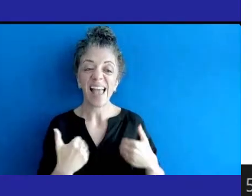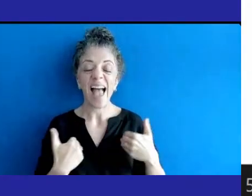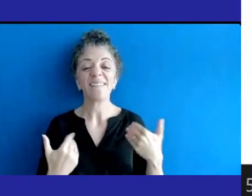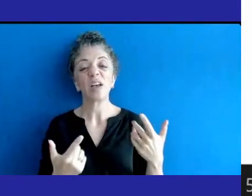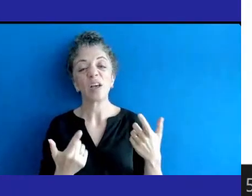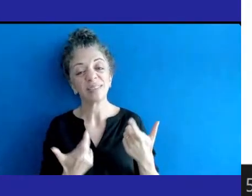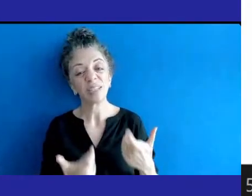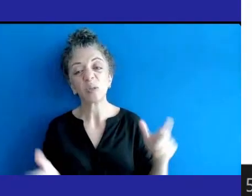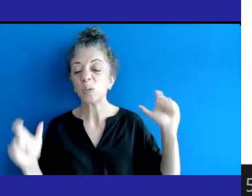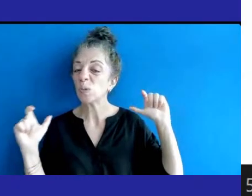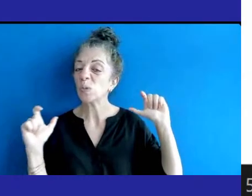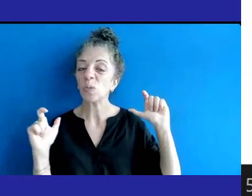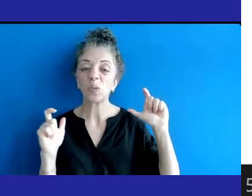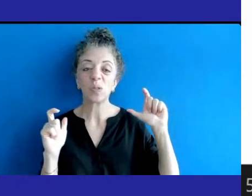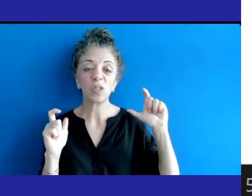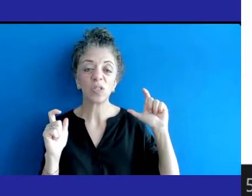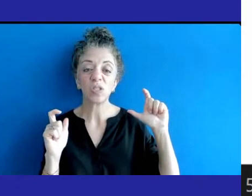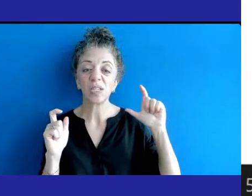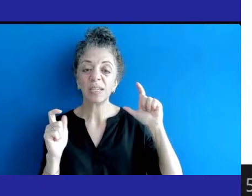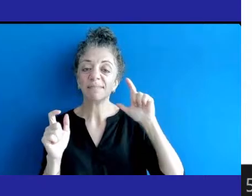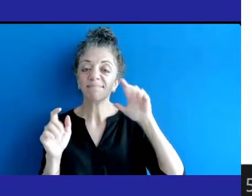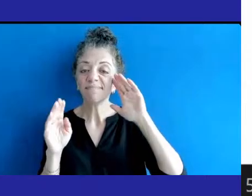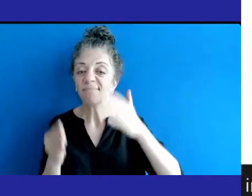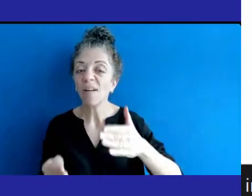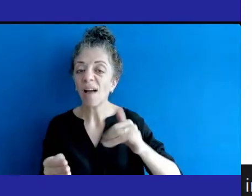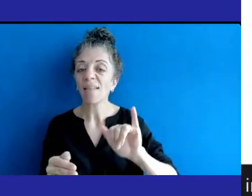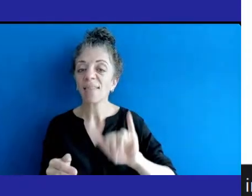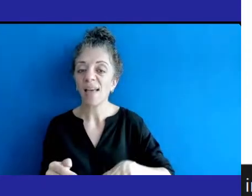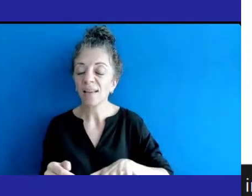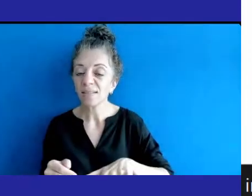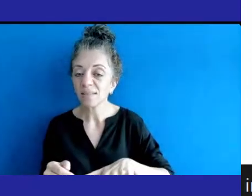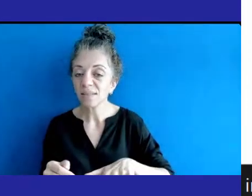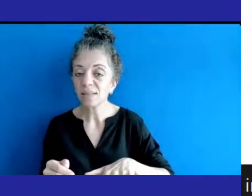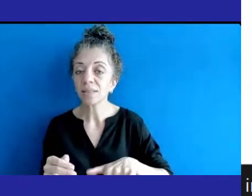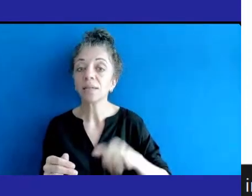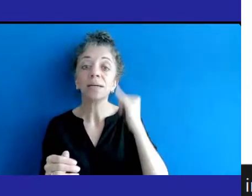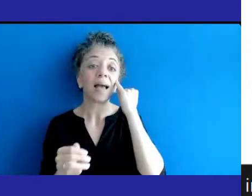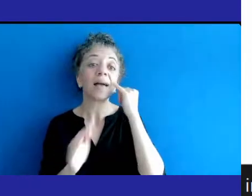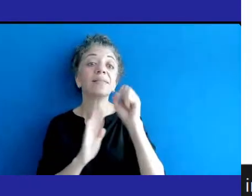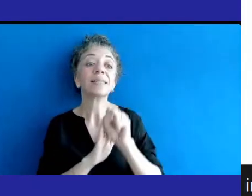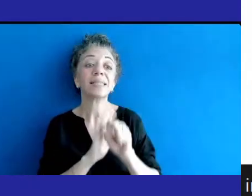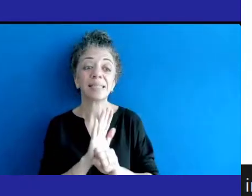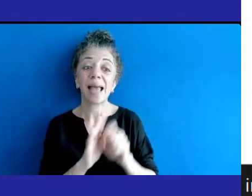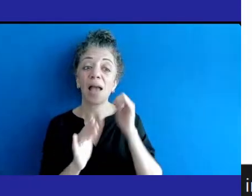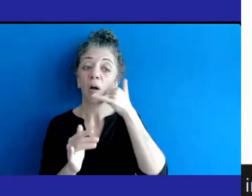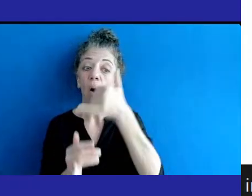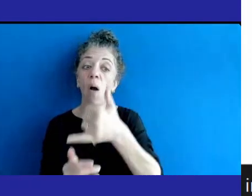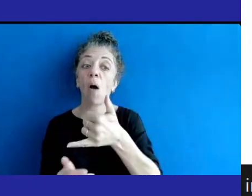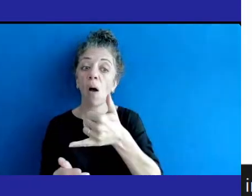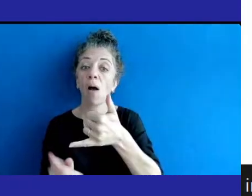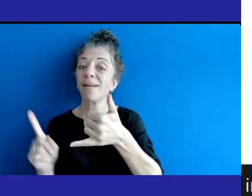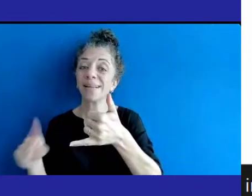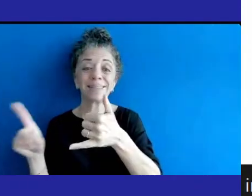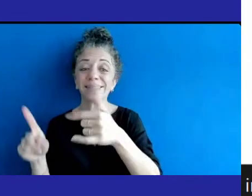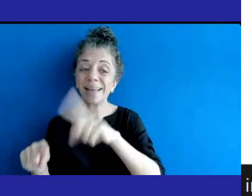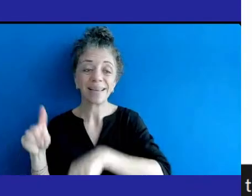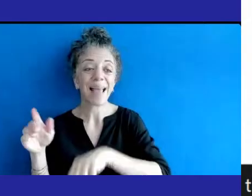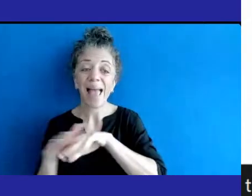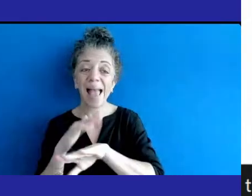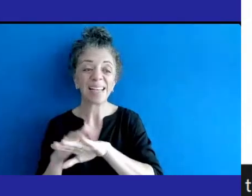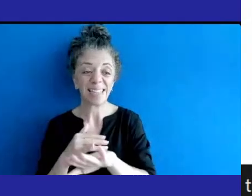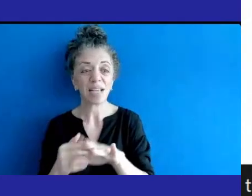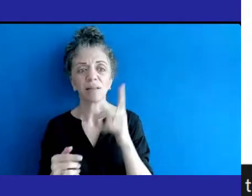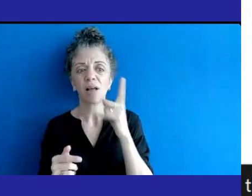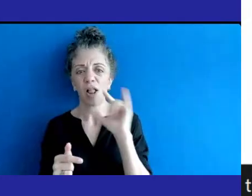providers who, when they're listed in the directory, when the state calls, they're not able to access them. That reflects poorly on the plan. So